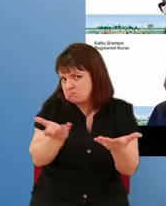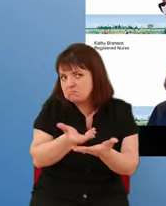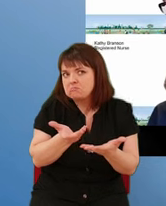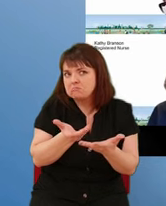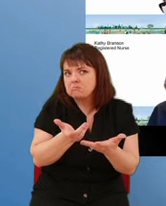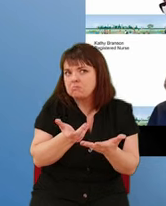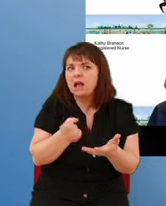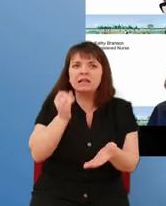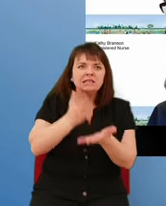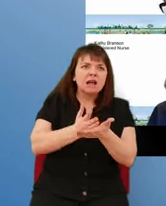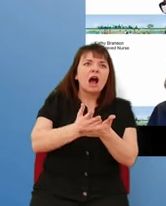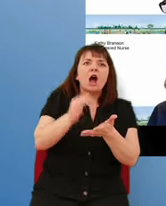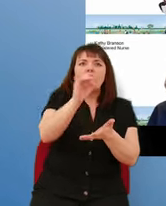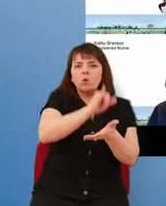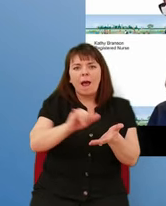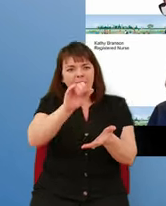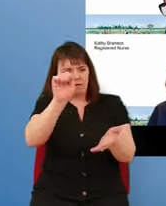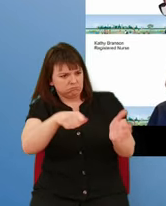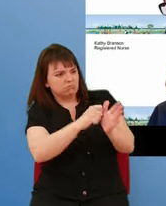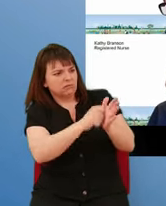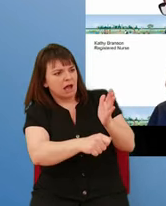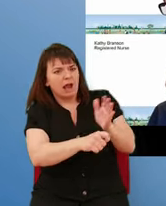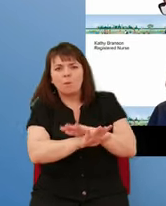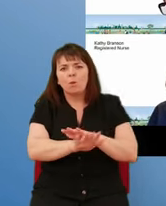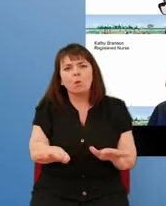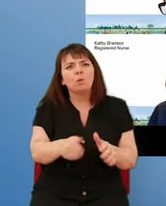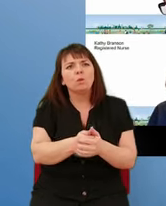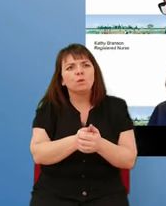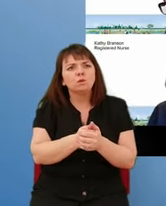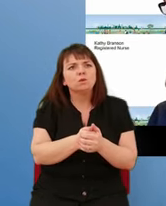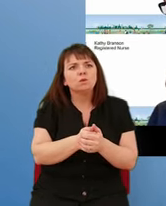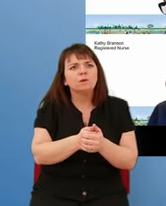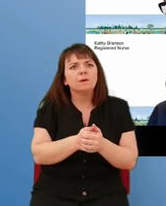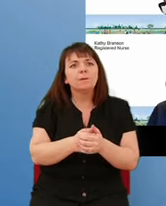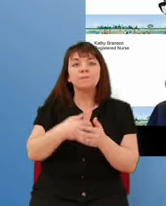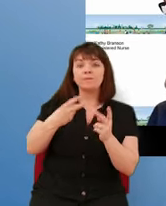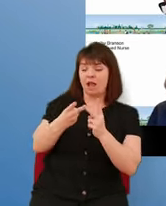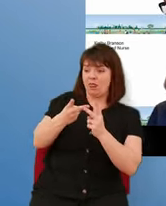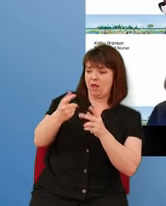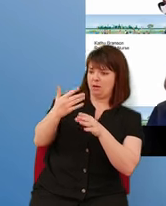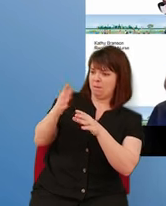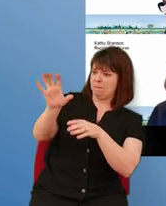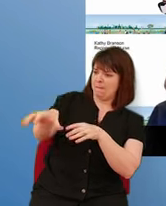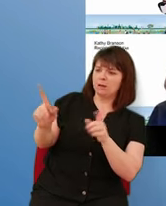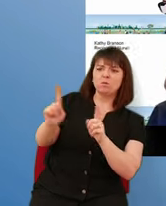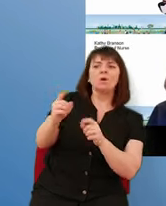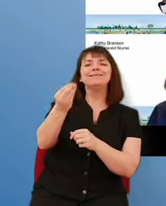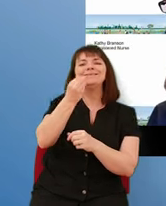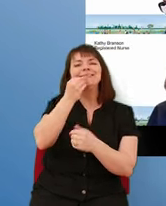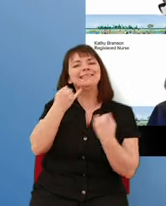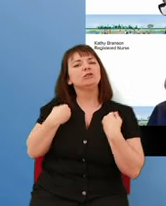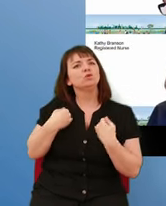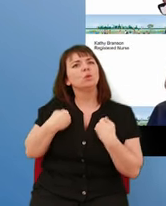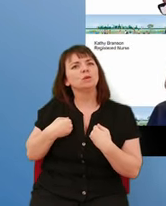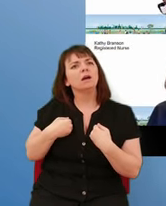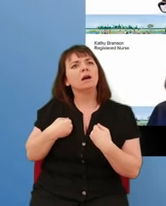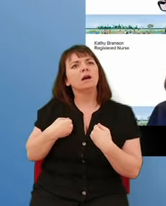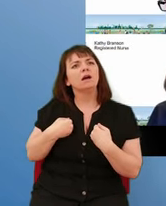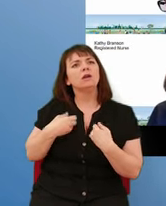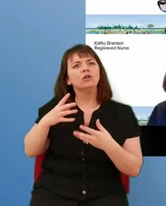which we kind of thought may cause concerns because we've always had a problem rolling it out across the county. We have our mental health commissioners